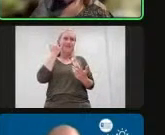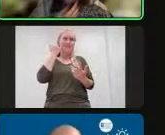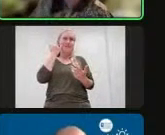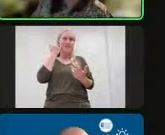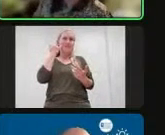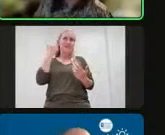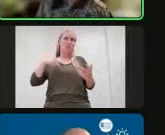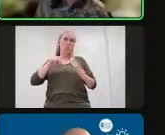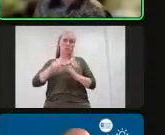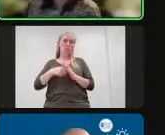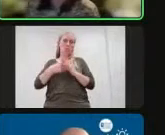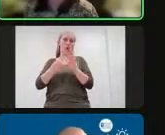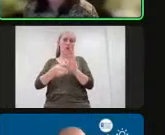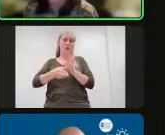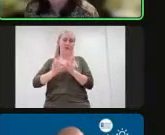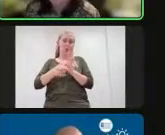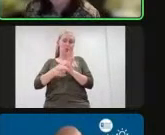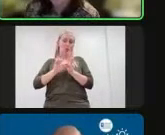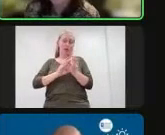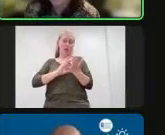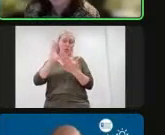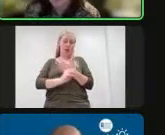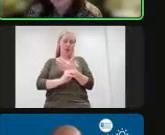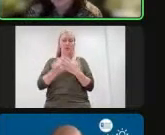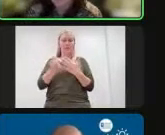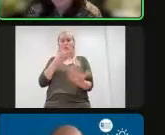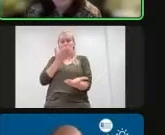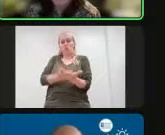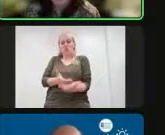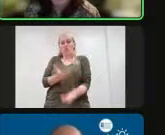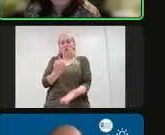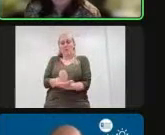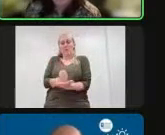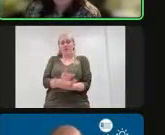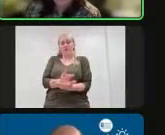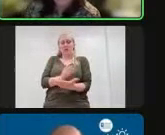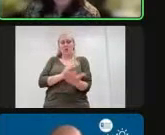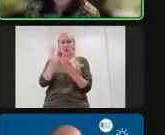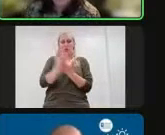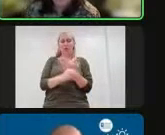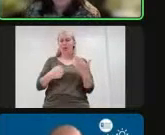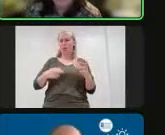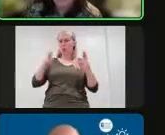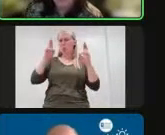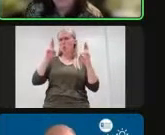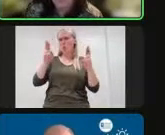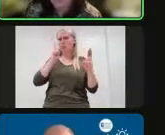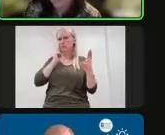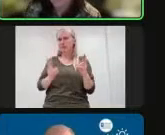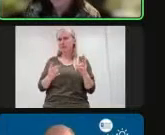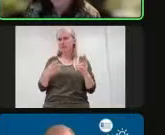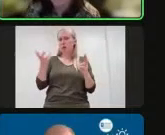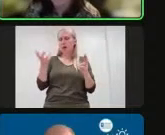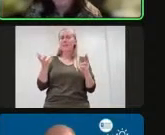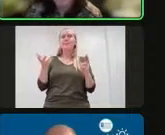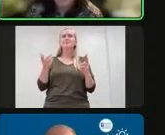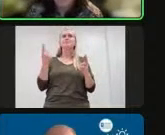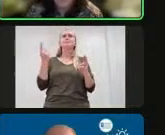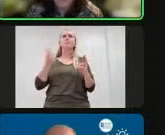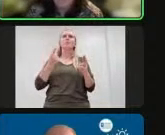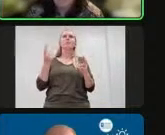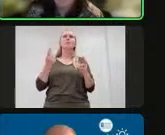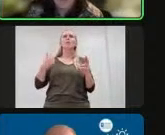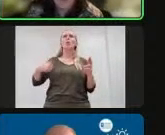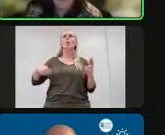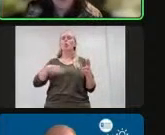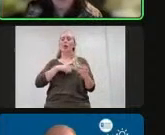start reviewing curriculum or approving curriculum, what I would hope to see is something where we are